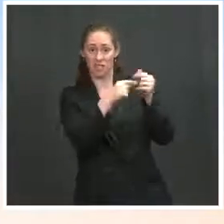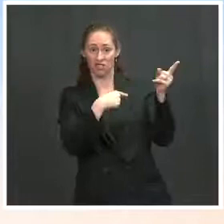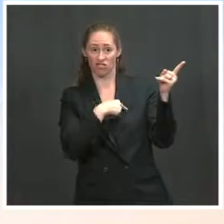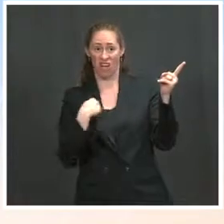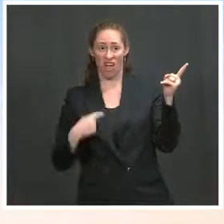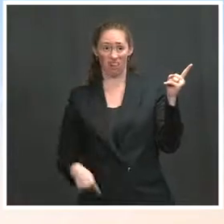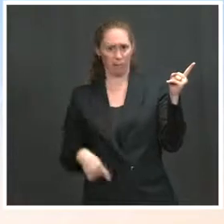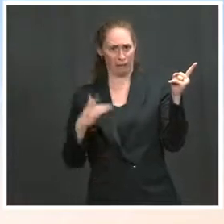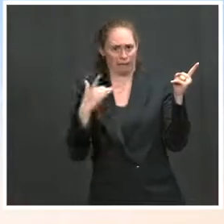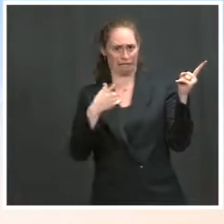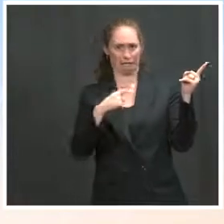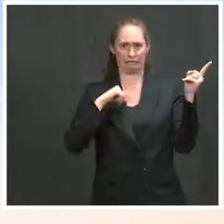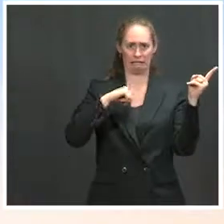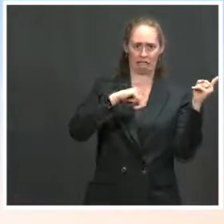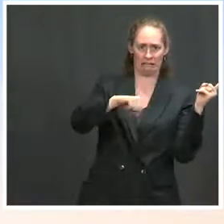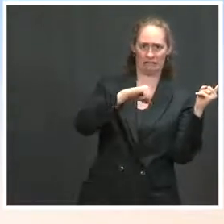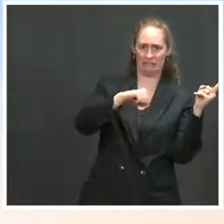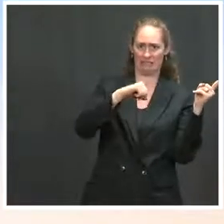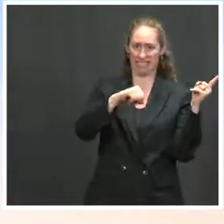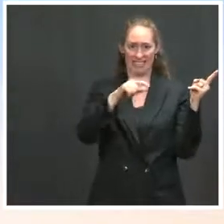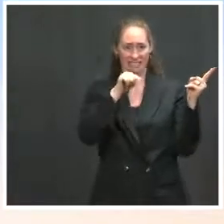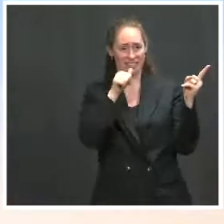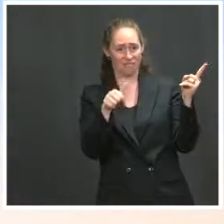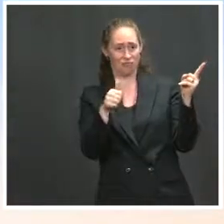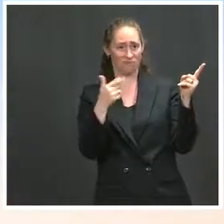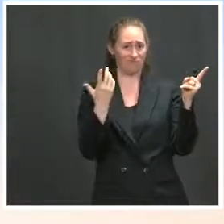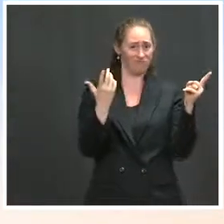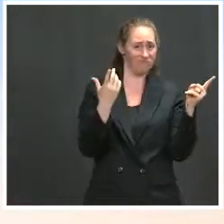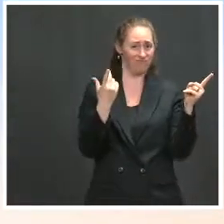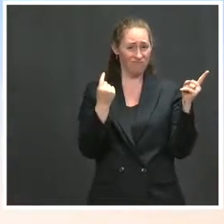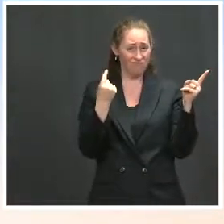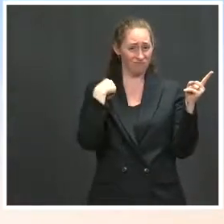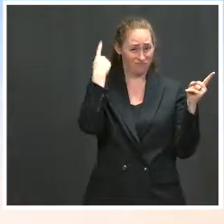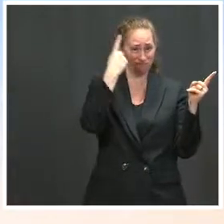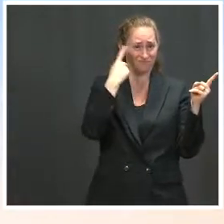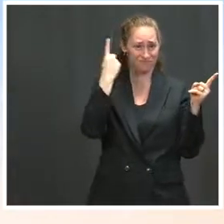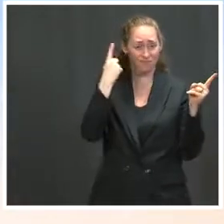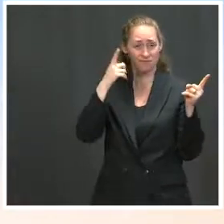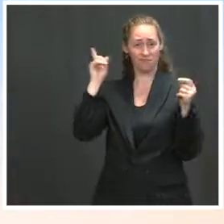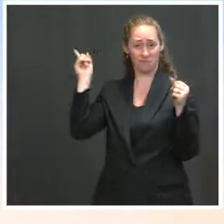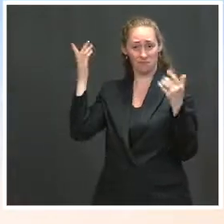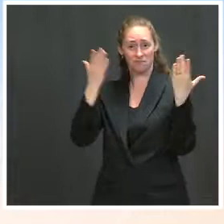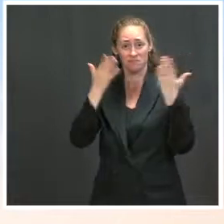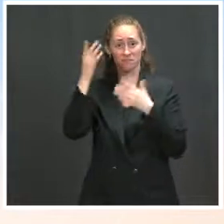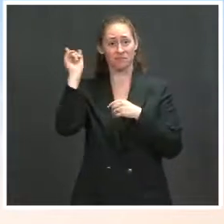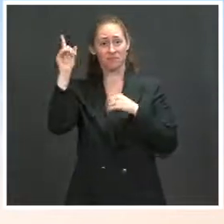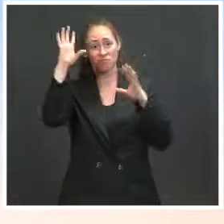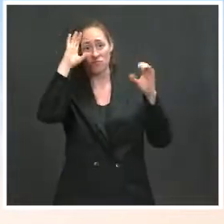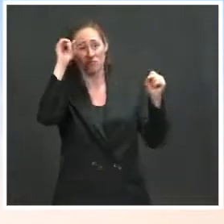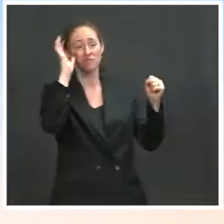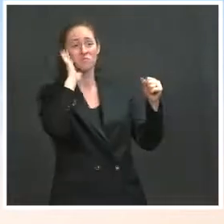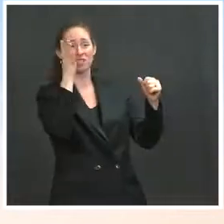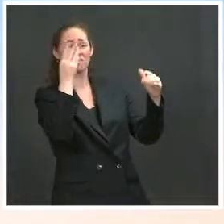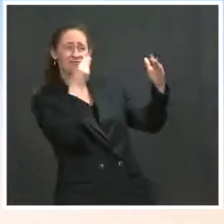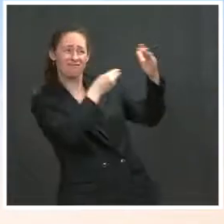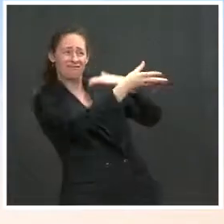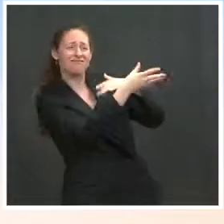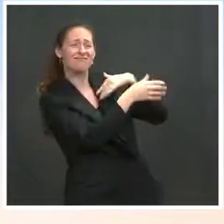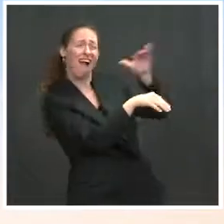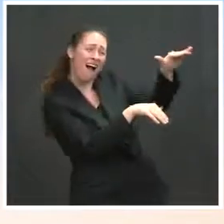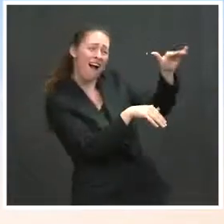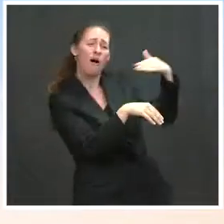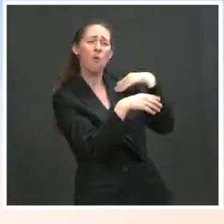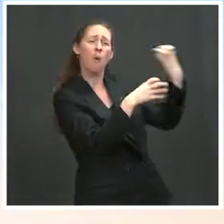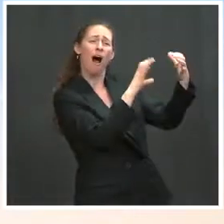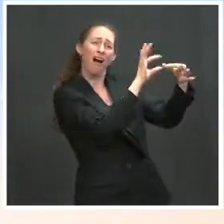it isn't, is the president, has he got a message to China that I would like more cooperation? Are you asking China to step